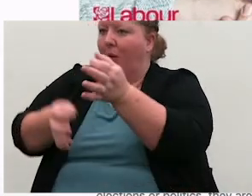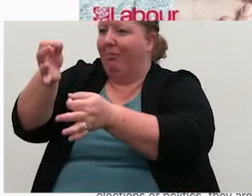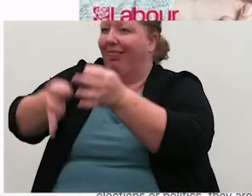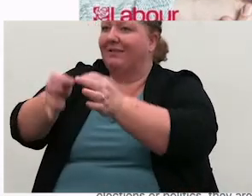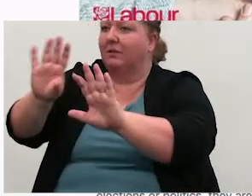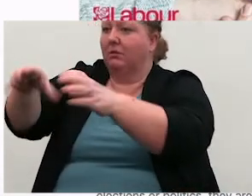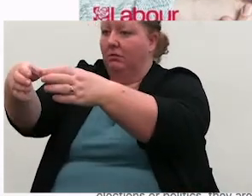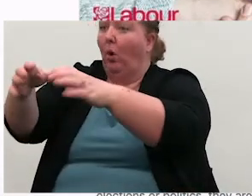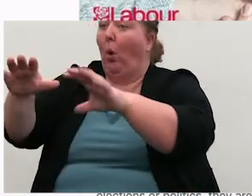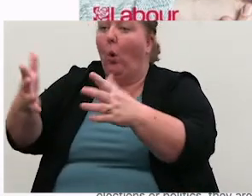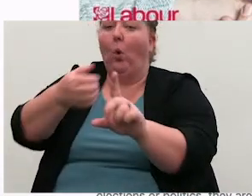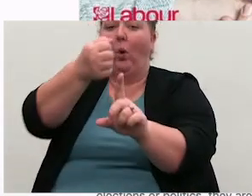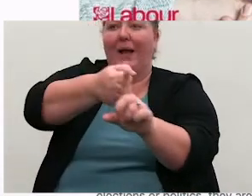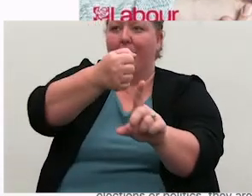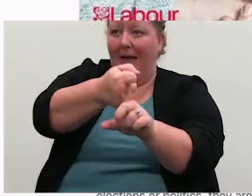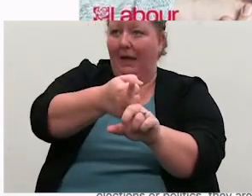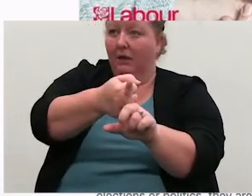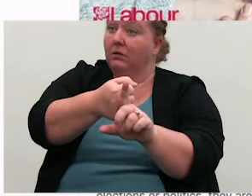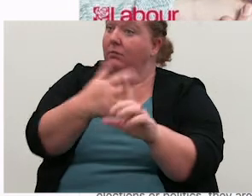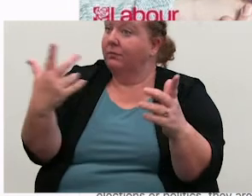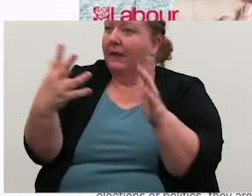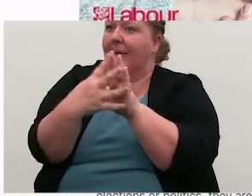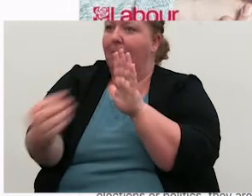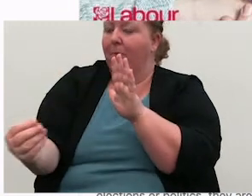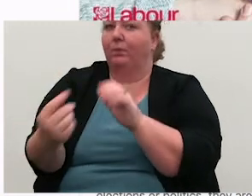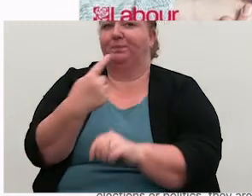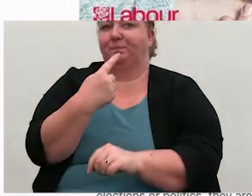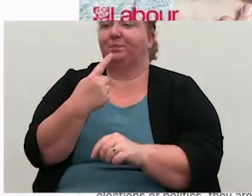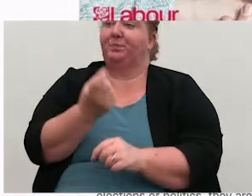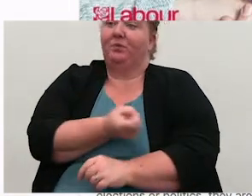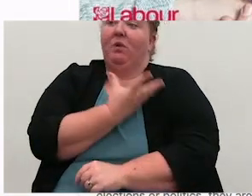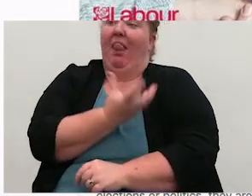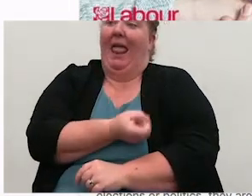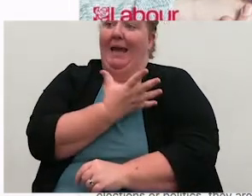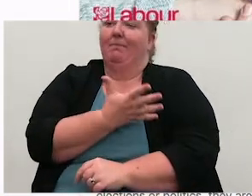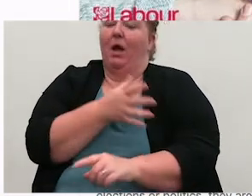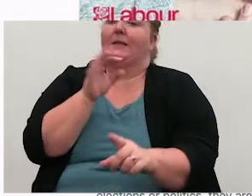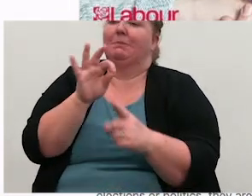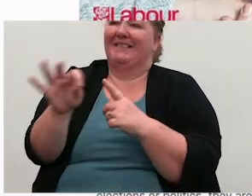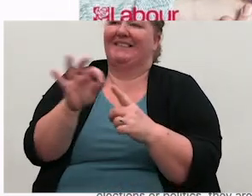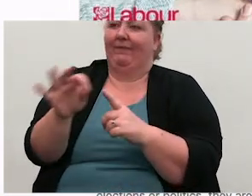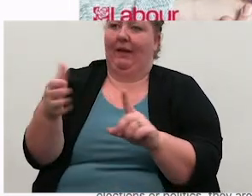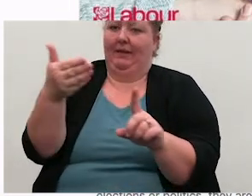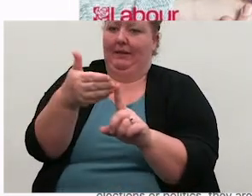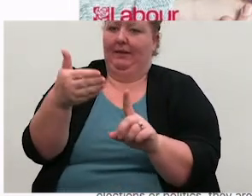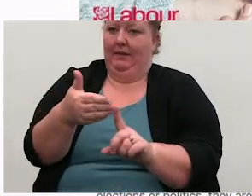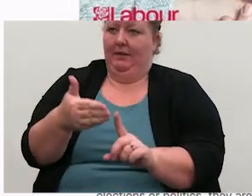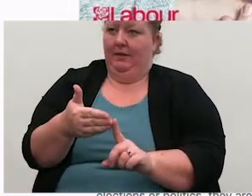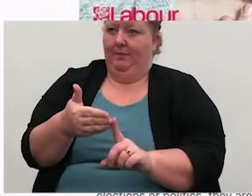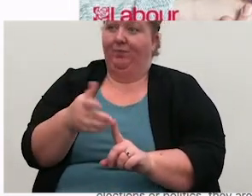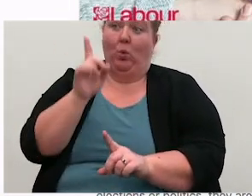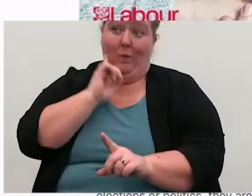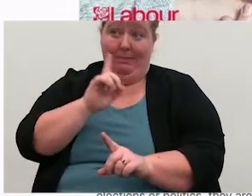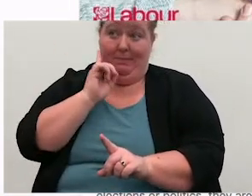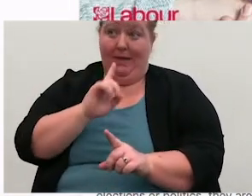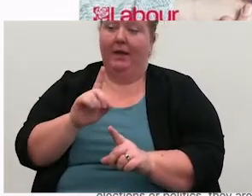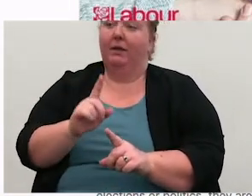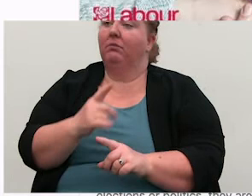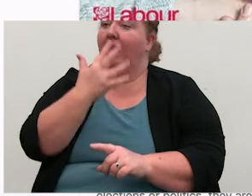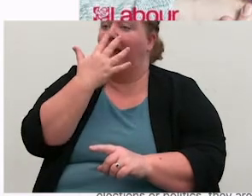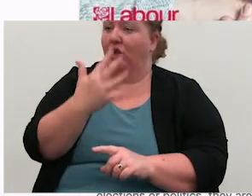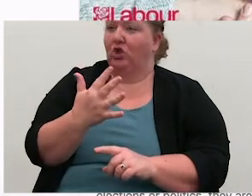by campaign. So, for example, the Labour Party are specifically targeting women